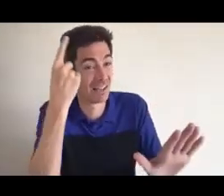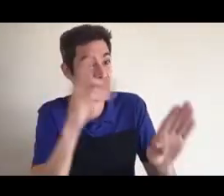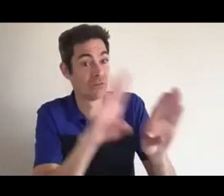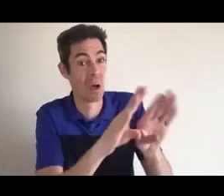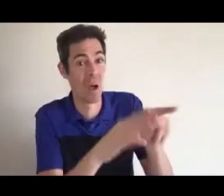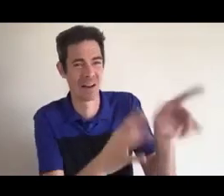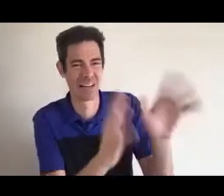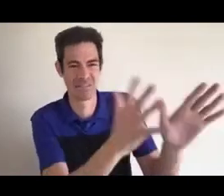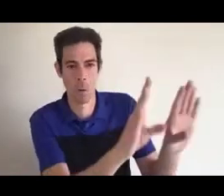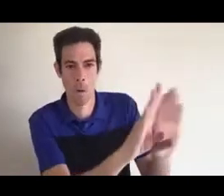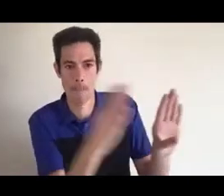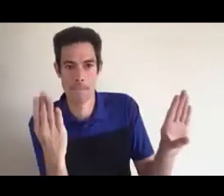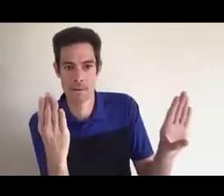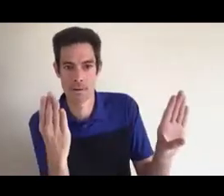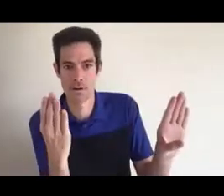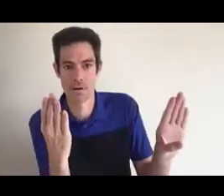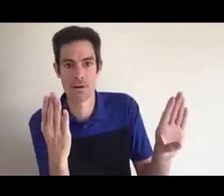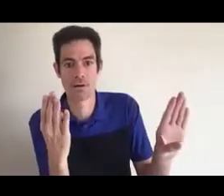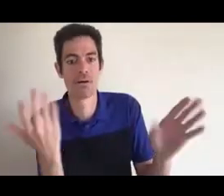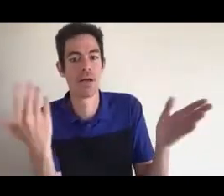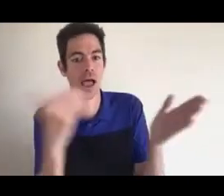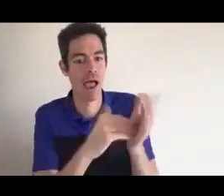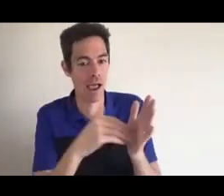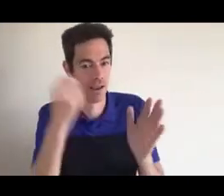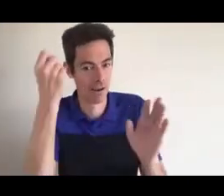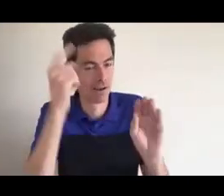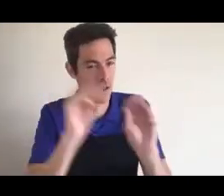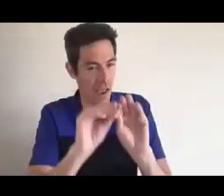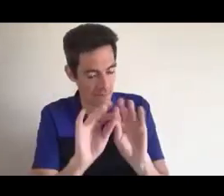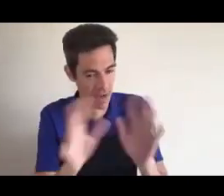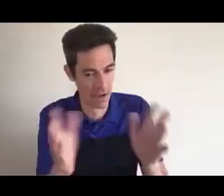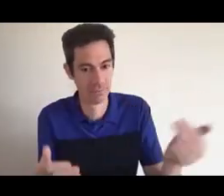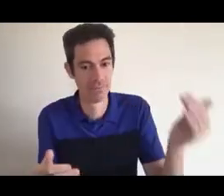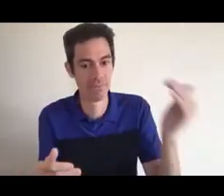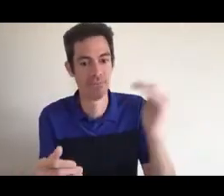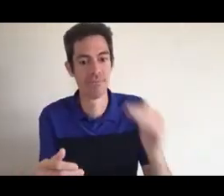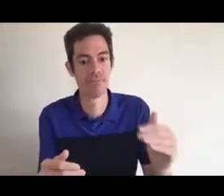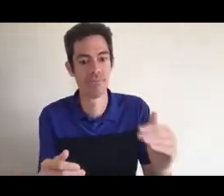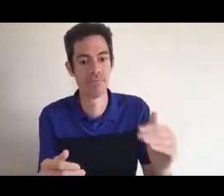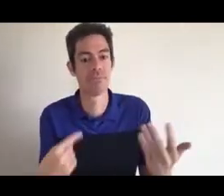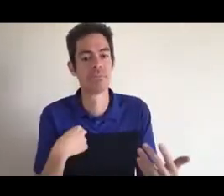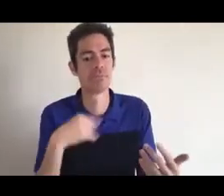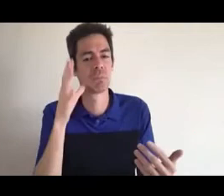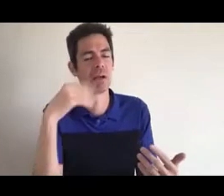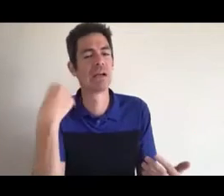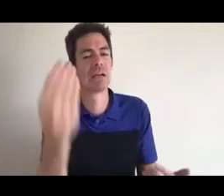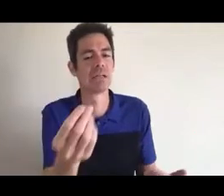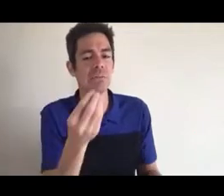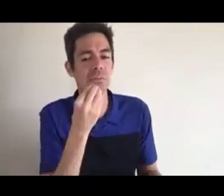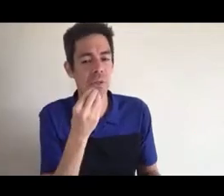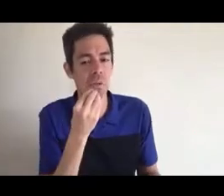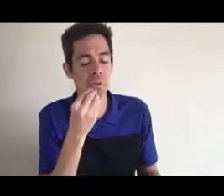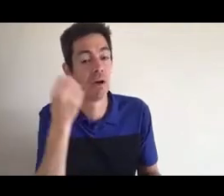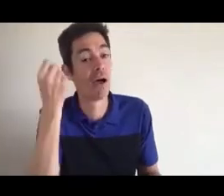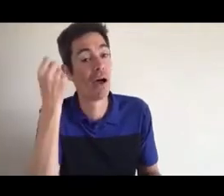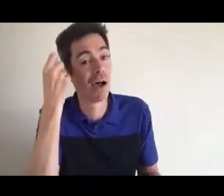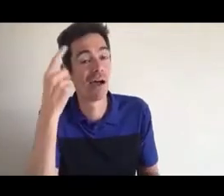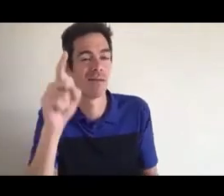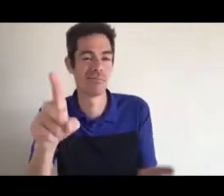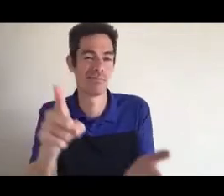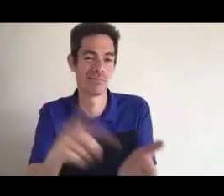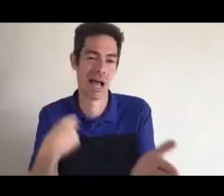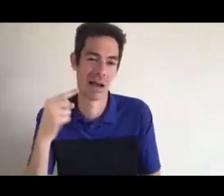leave now, undie, leave the door open. So meaning, however, the door must be left